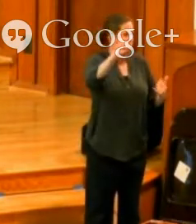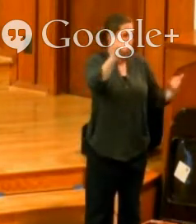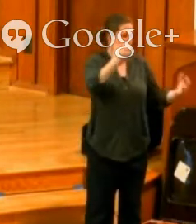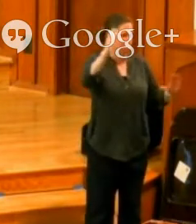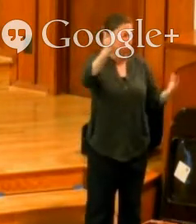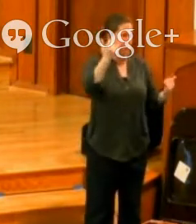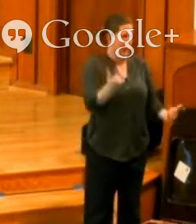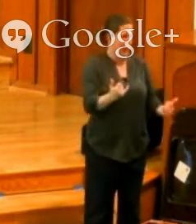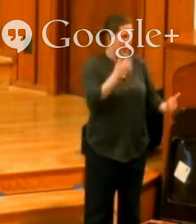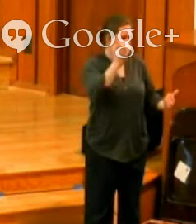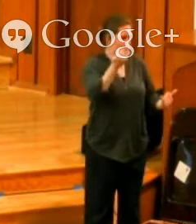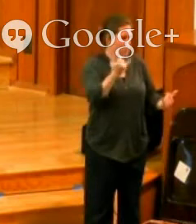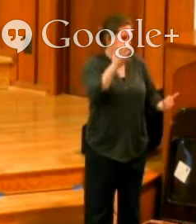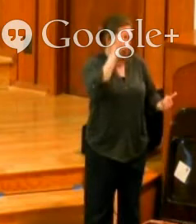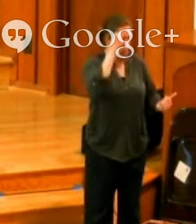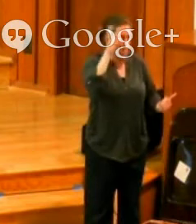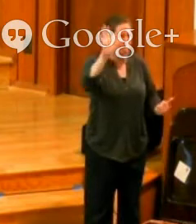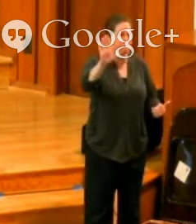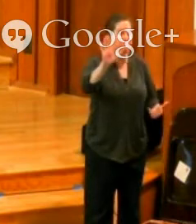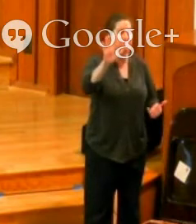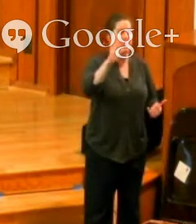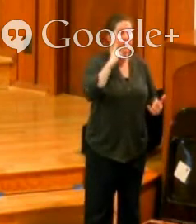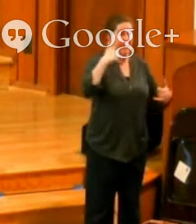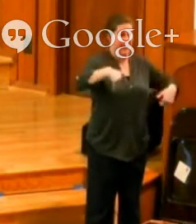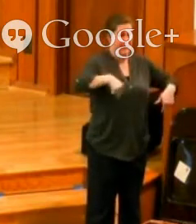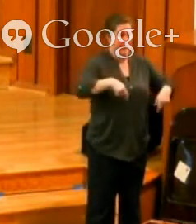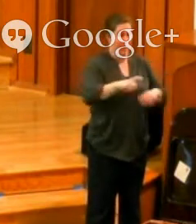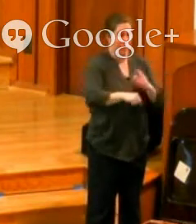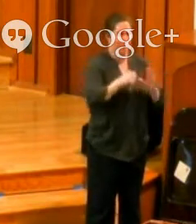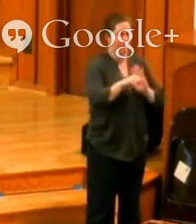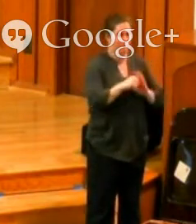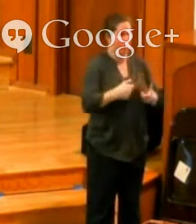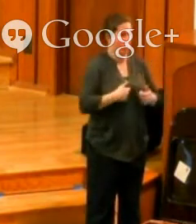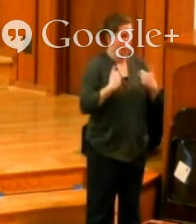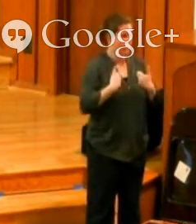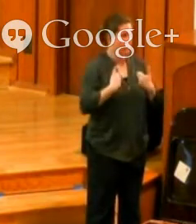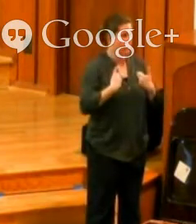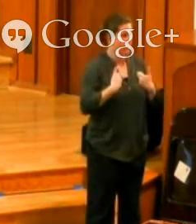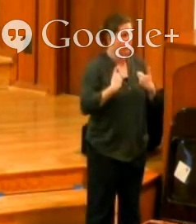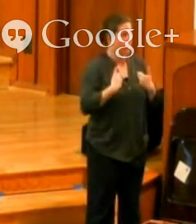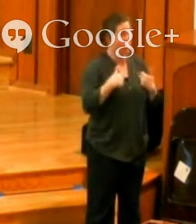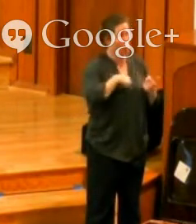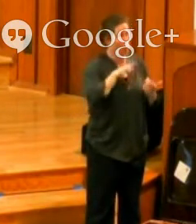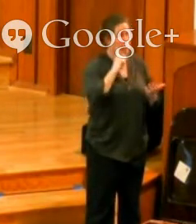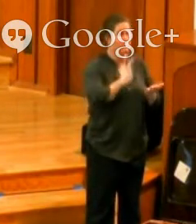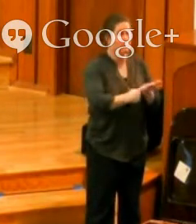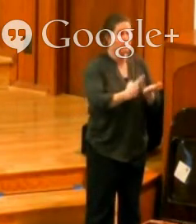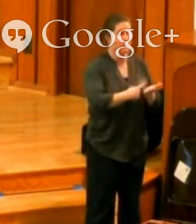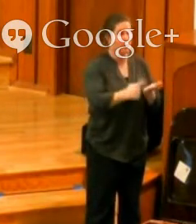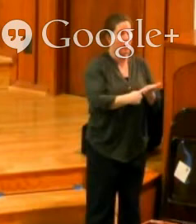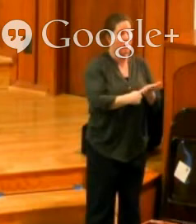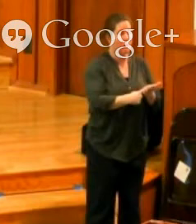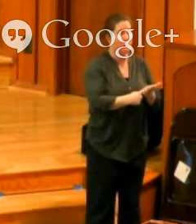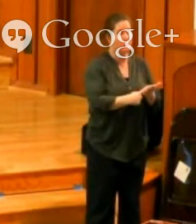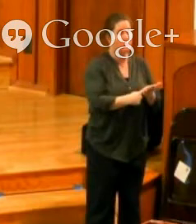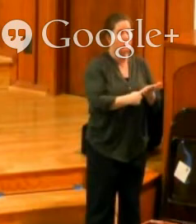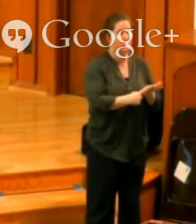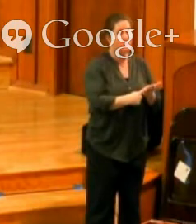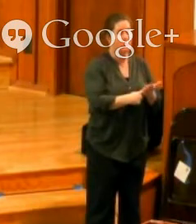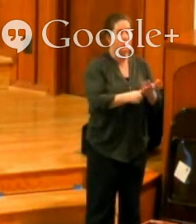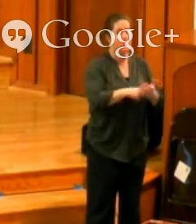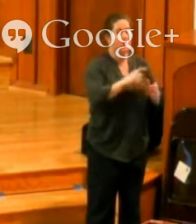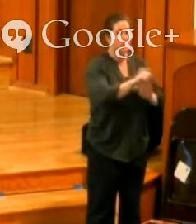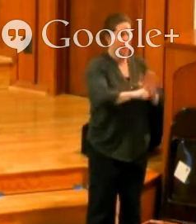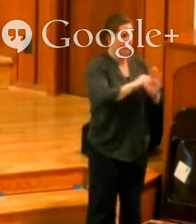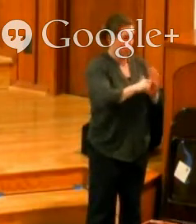century, correct? And that's the time in which we're living. And then we discussed the times in which we're living in the Signs of the Times presentation, and we